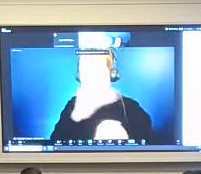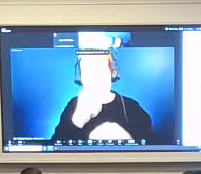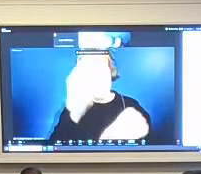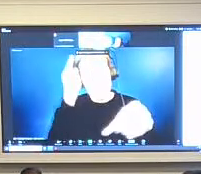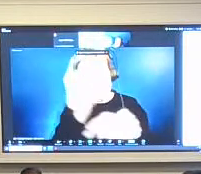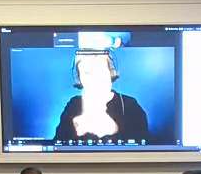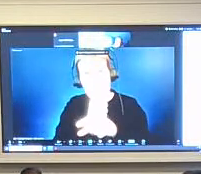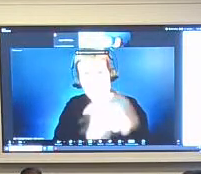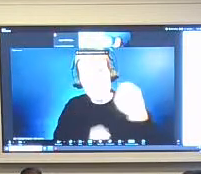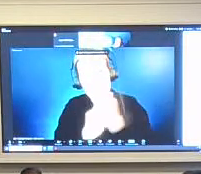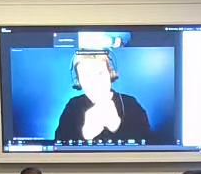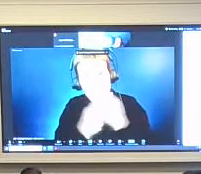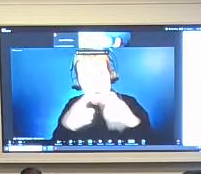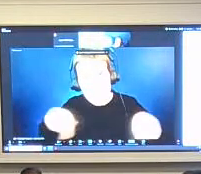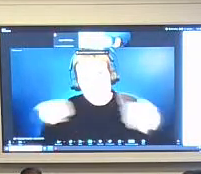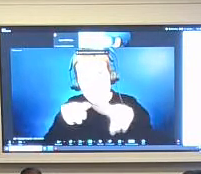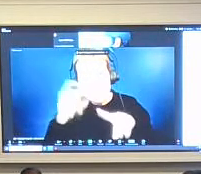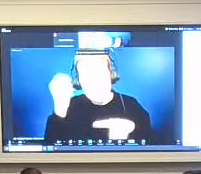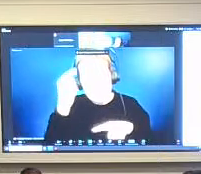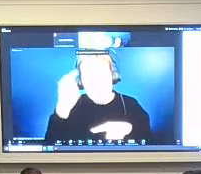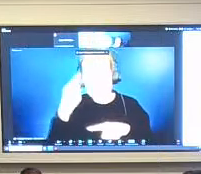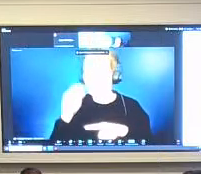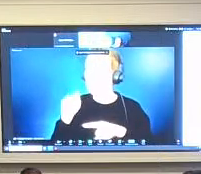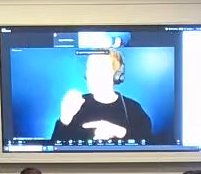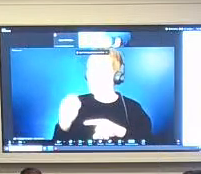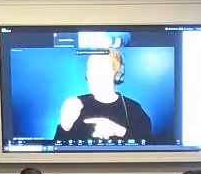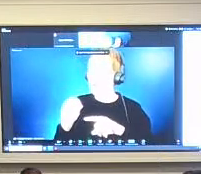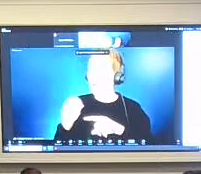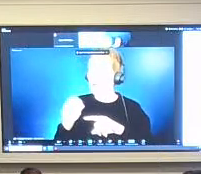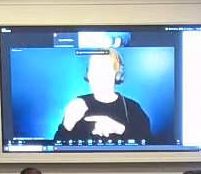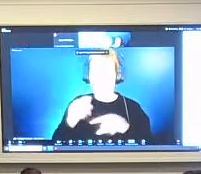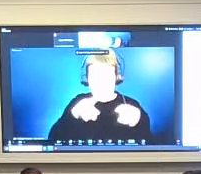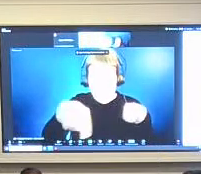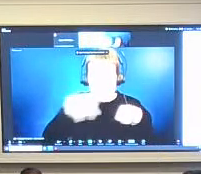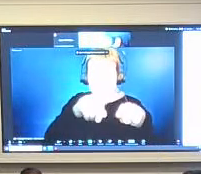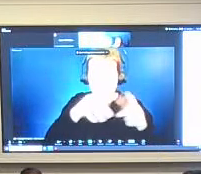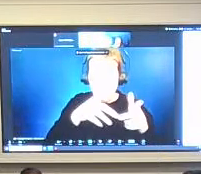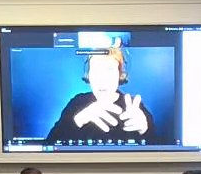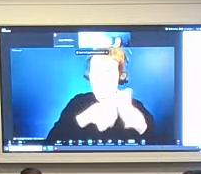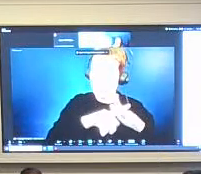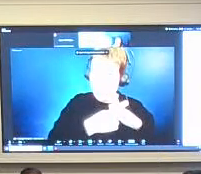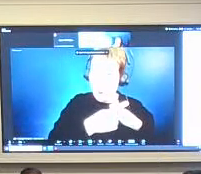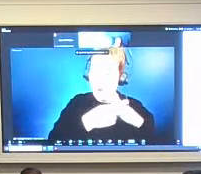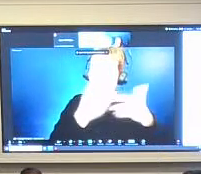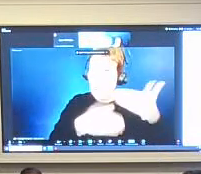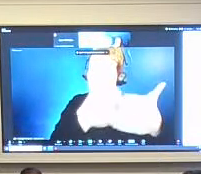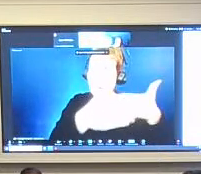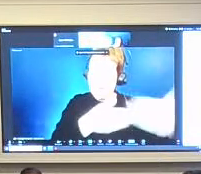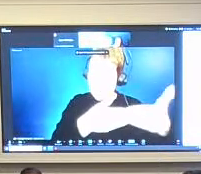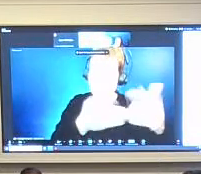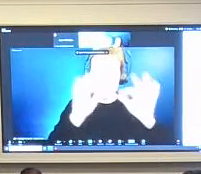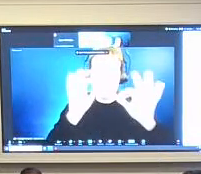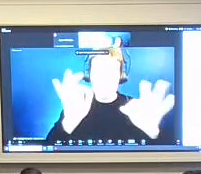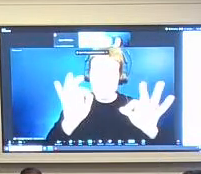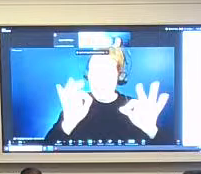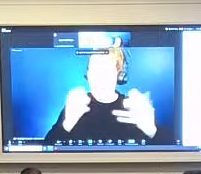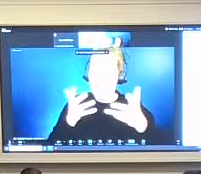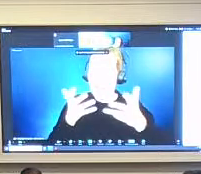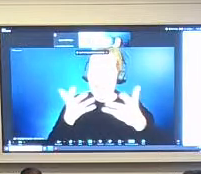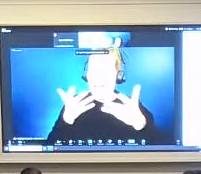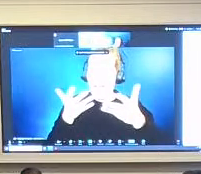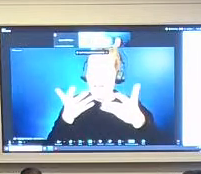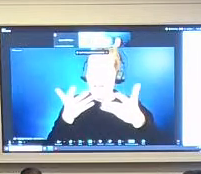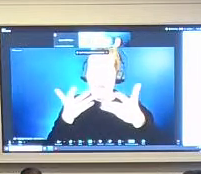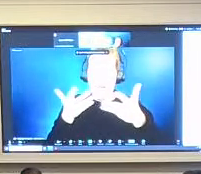has already, your leadership on this is already, it's in place, and I don't want to overstep, but I do want to help as